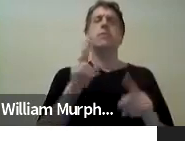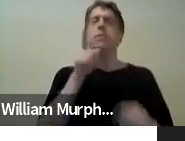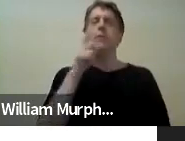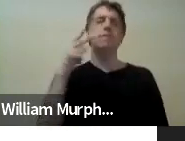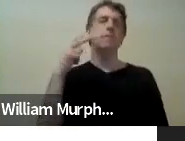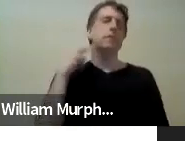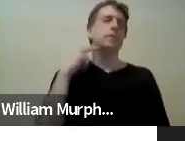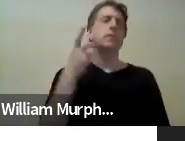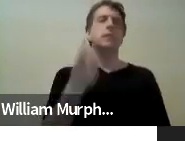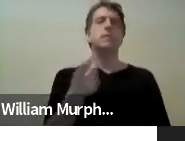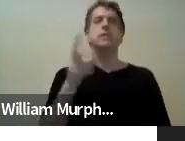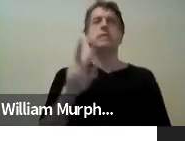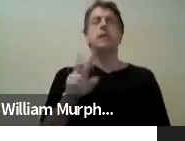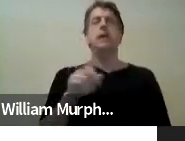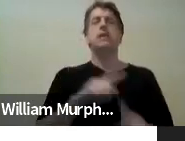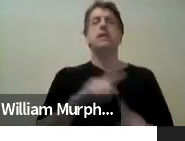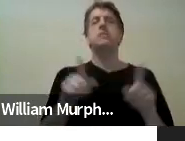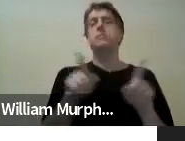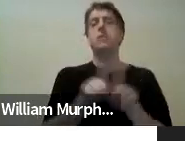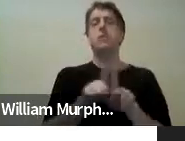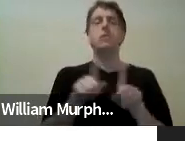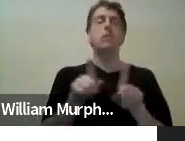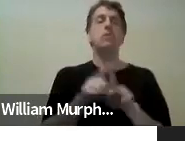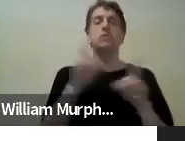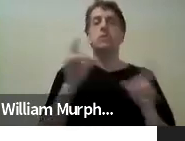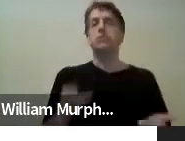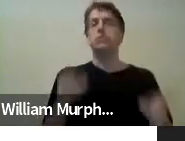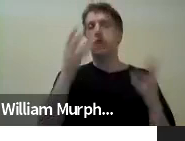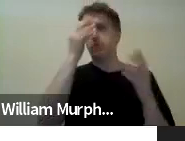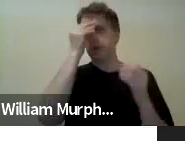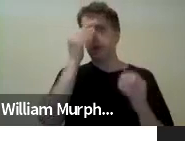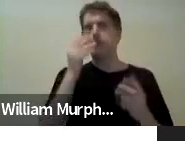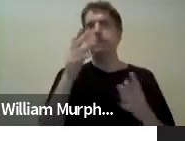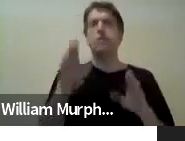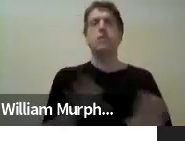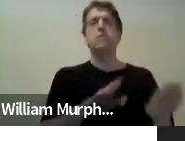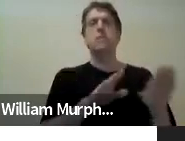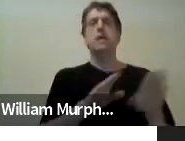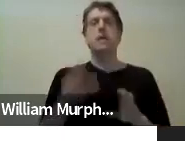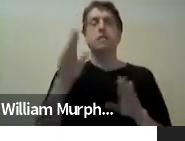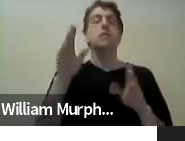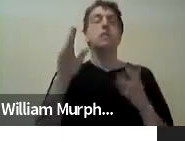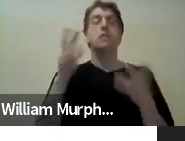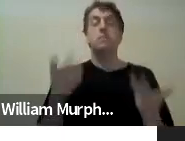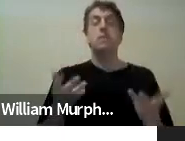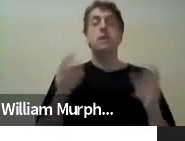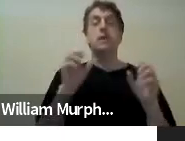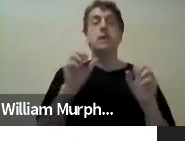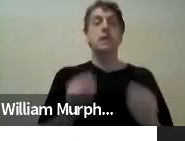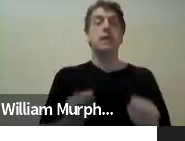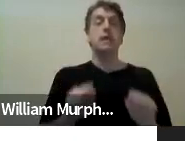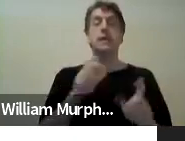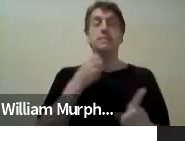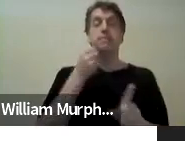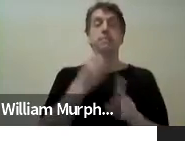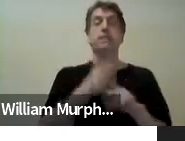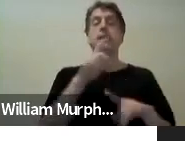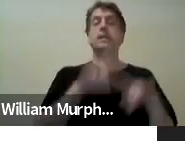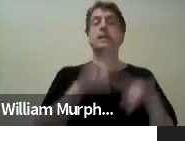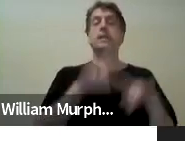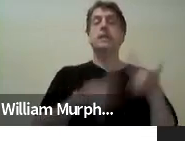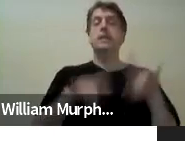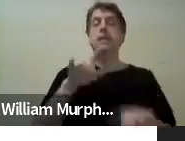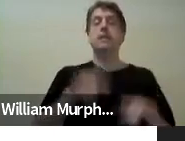about trauma-informed behavior, it actually has a beneficial effect for many people, many different diverse populations that may